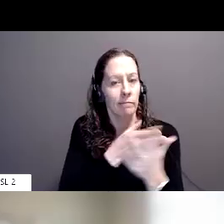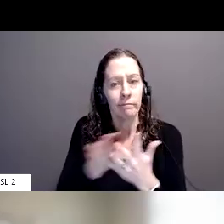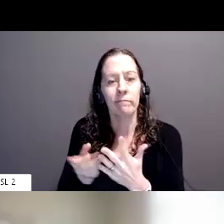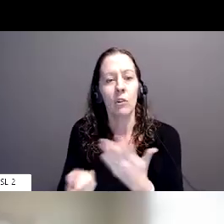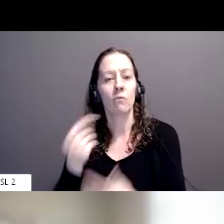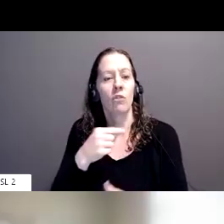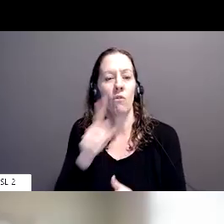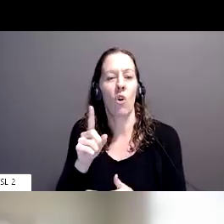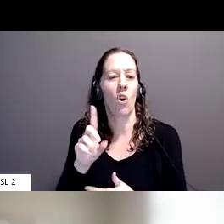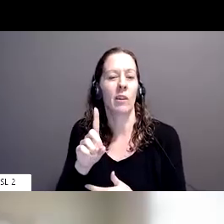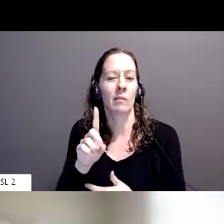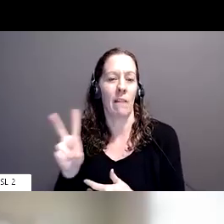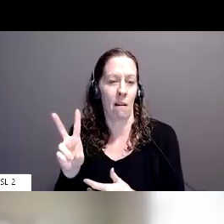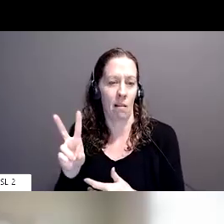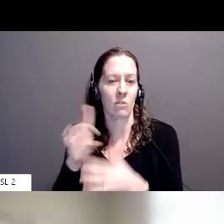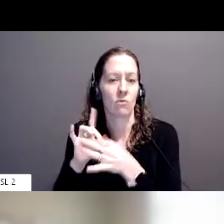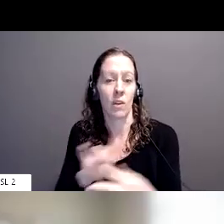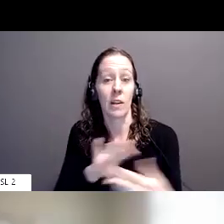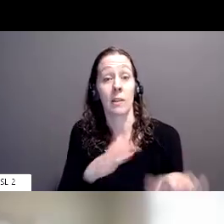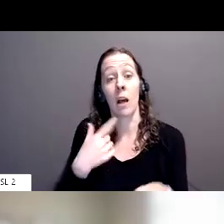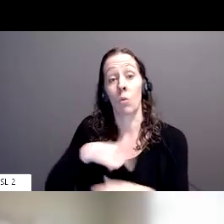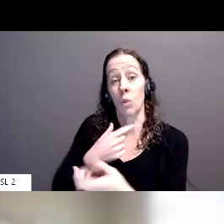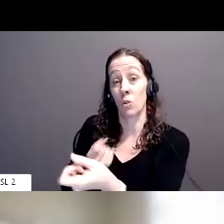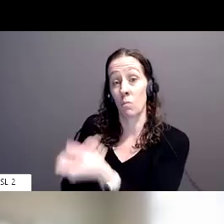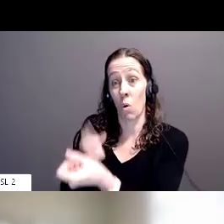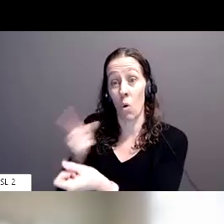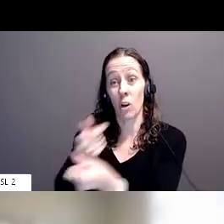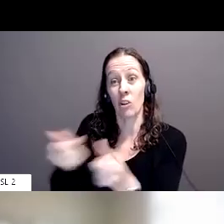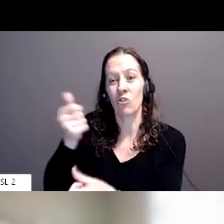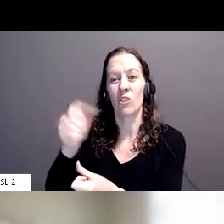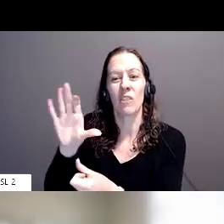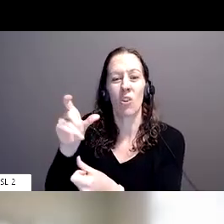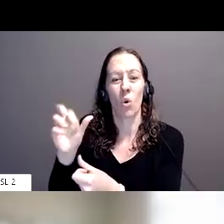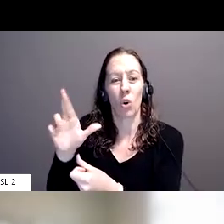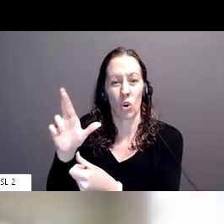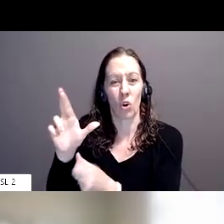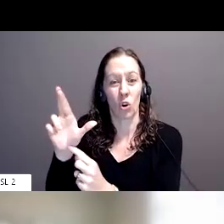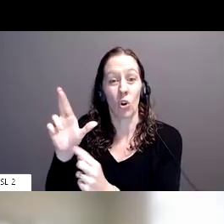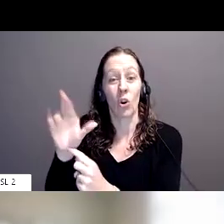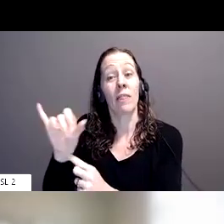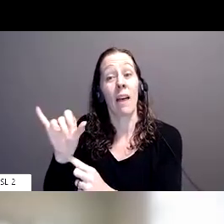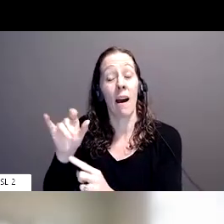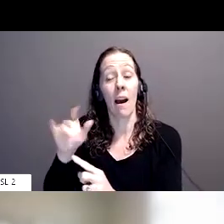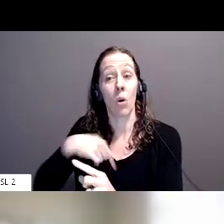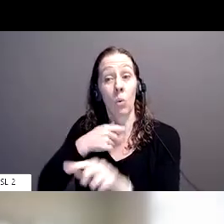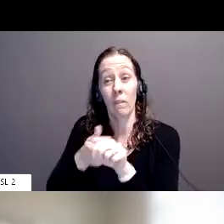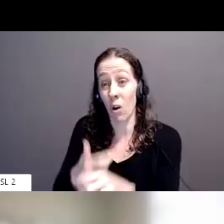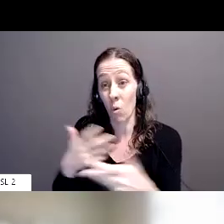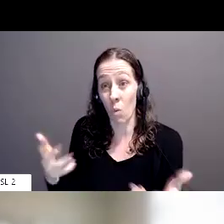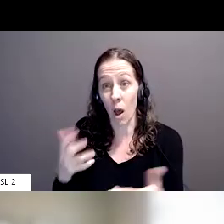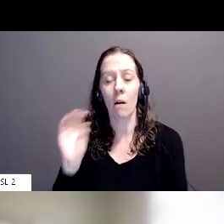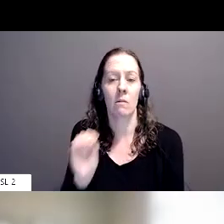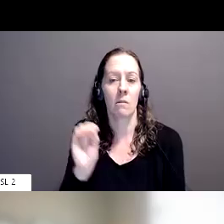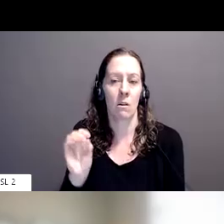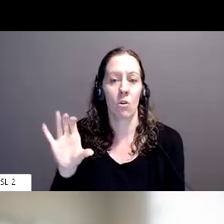to support the Chief Coroner's investigations into such death. And this is done under the Ontario Coroners Act.